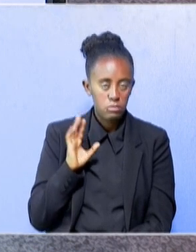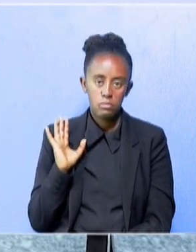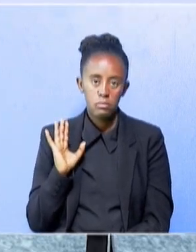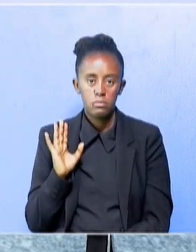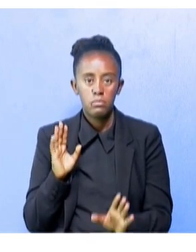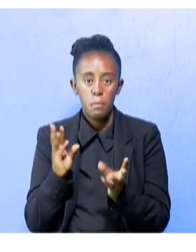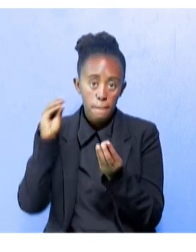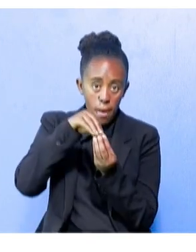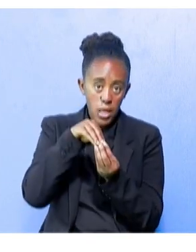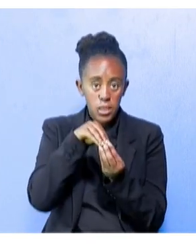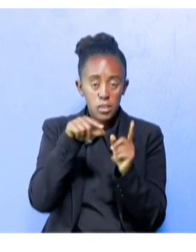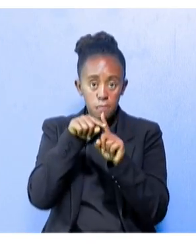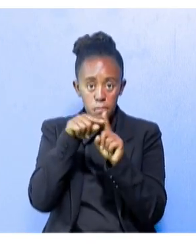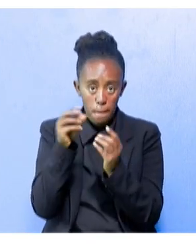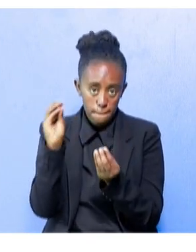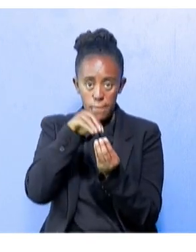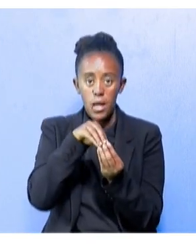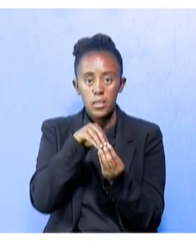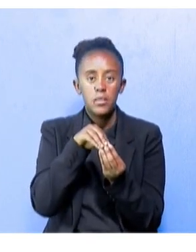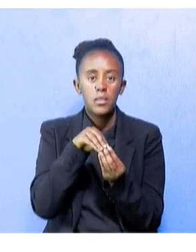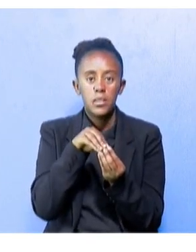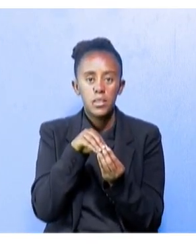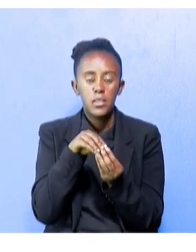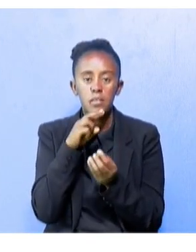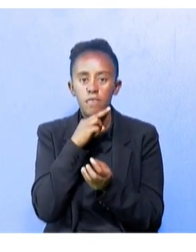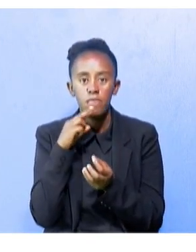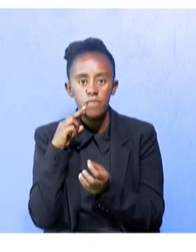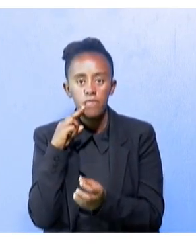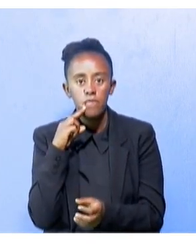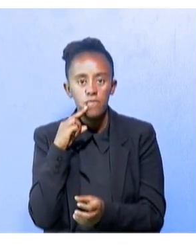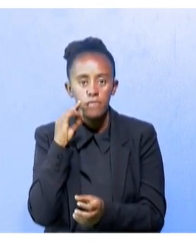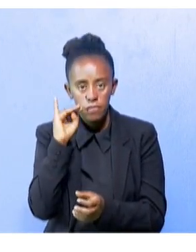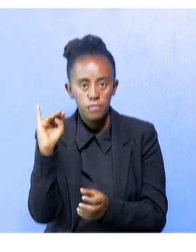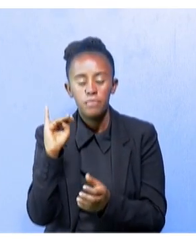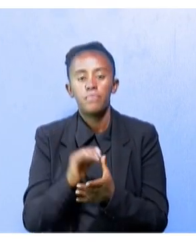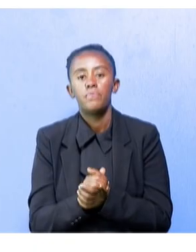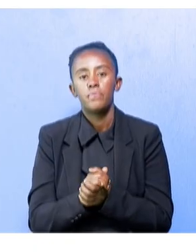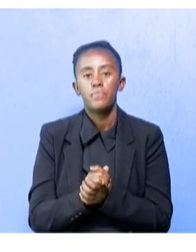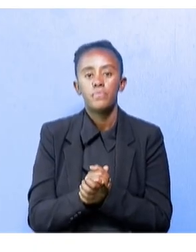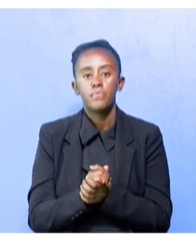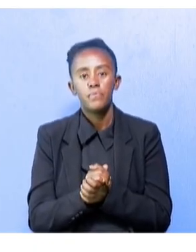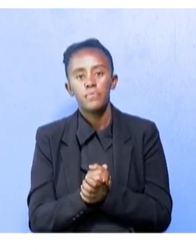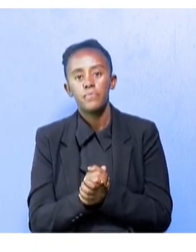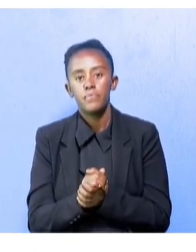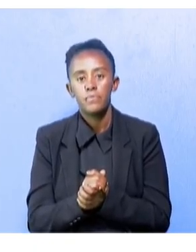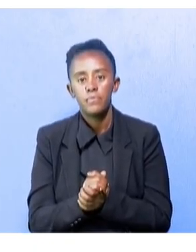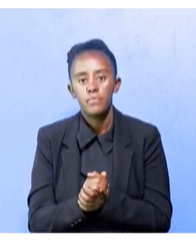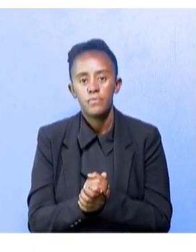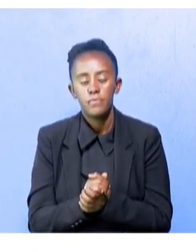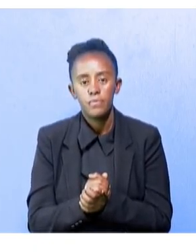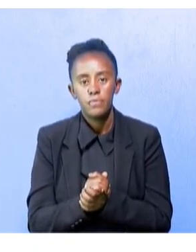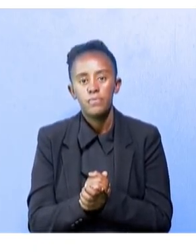Plus what? Plus that is verb, yeah, in the form of verb 1, plus that is